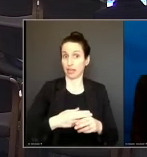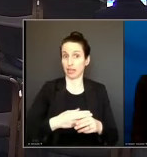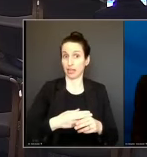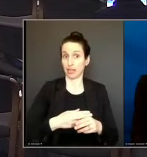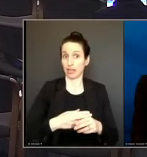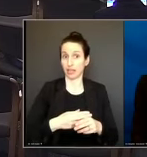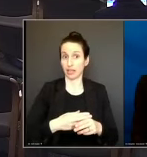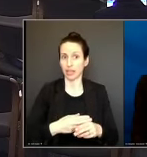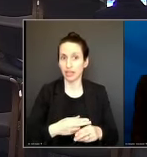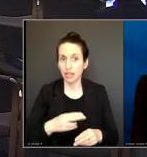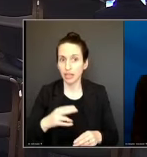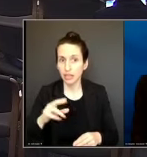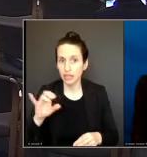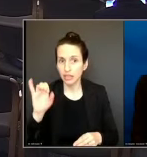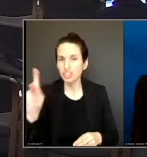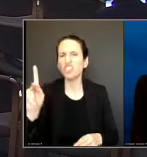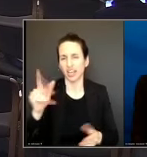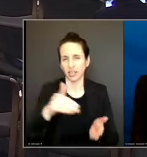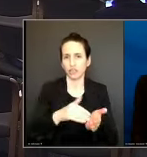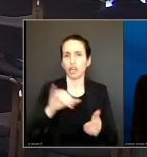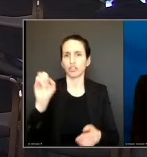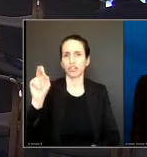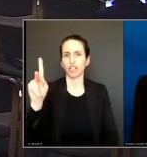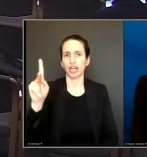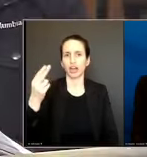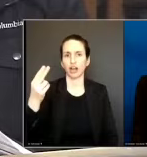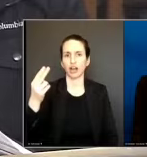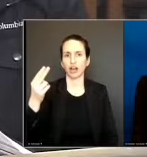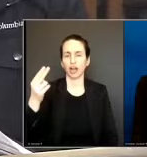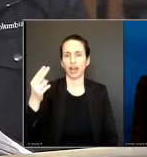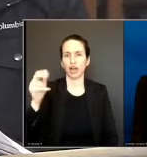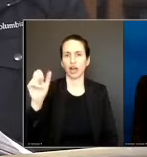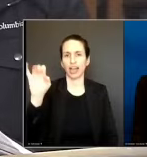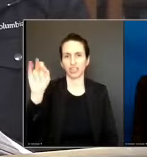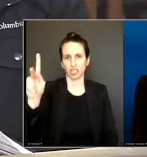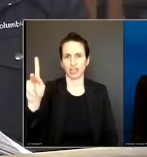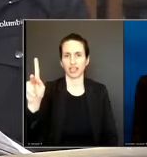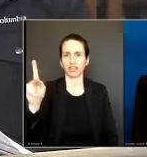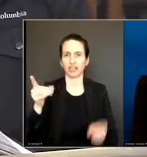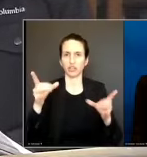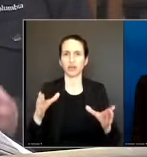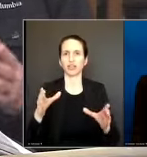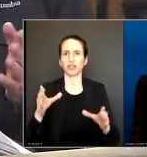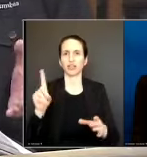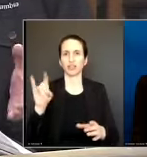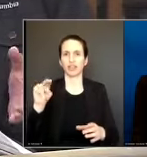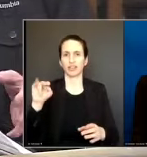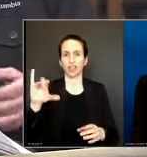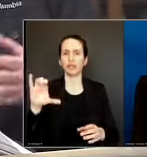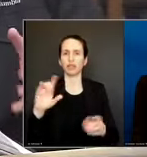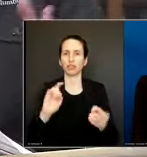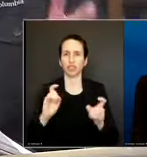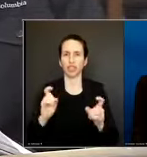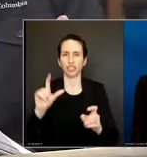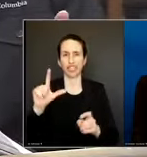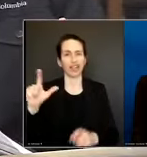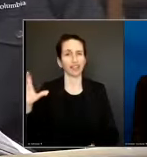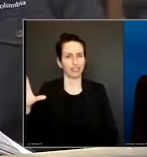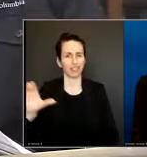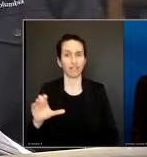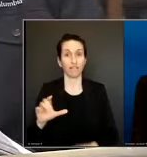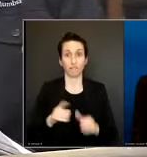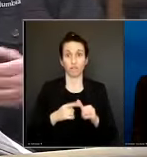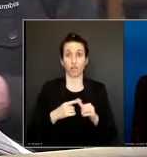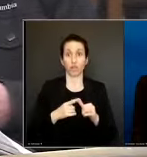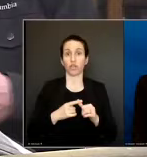Hotchuk, and I am the director of Dynamic Changes LLC. What I'd like to do, first of all, I'd like to point